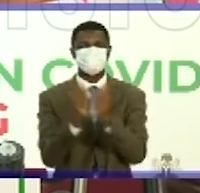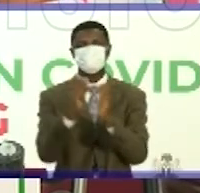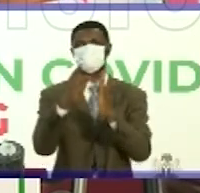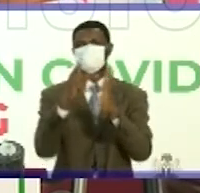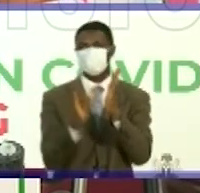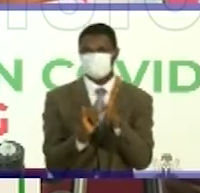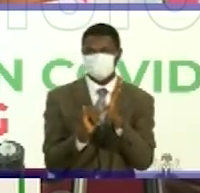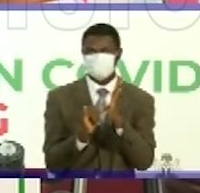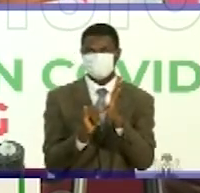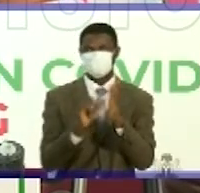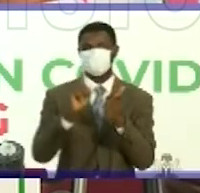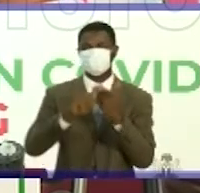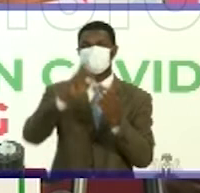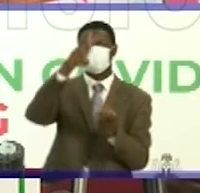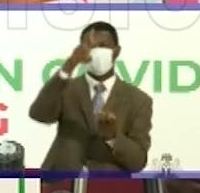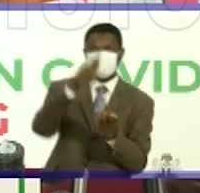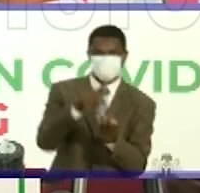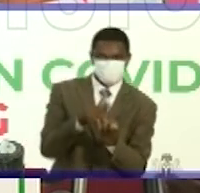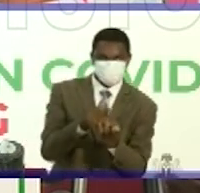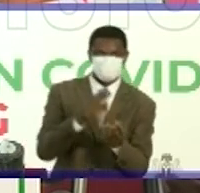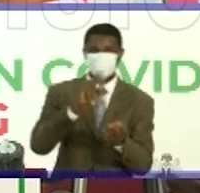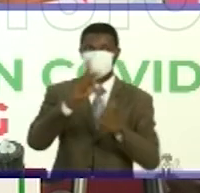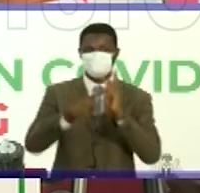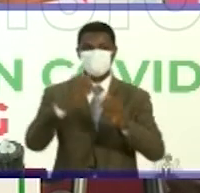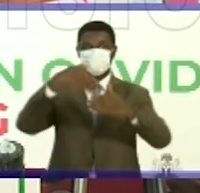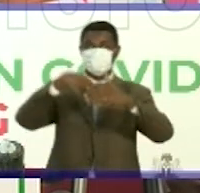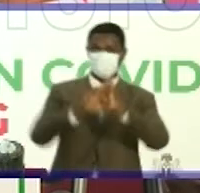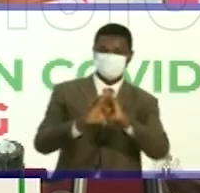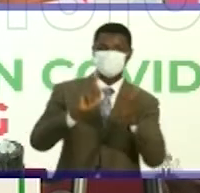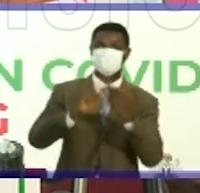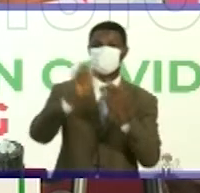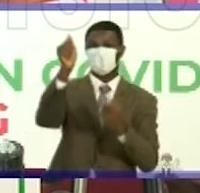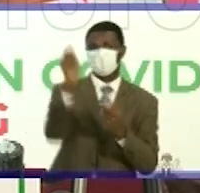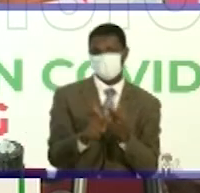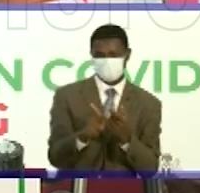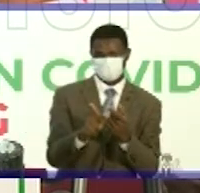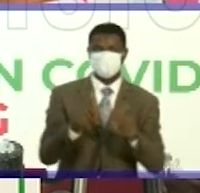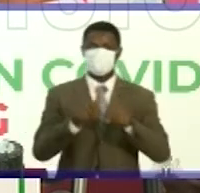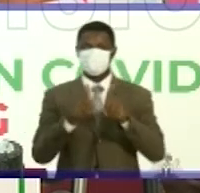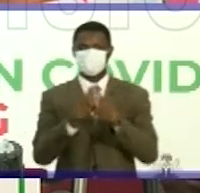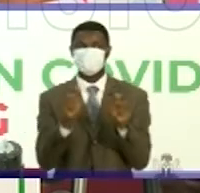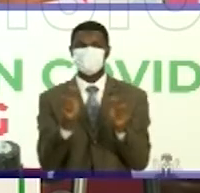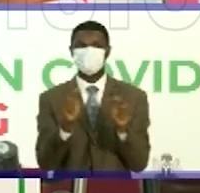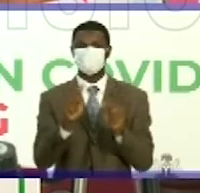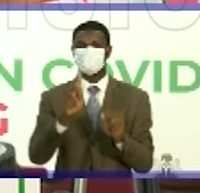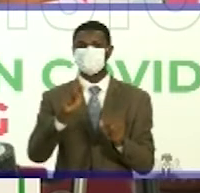to half for buses and a maximum of 3 passengers for normal taxis.